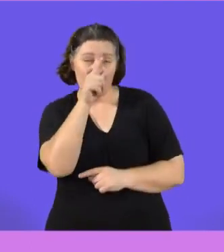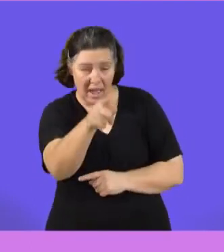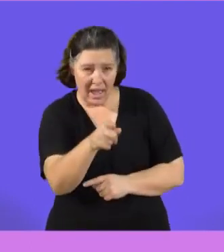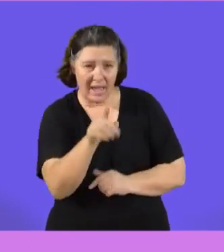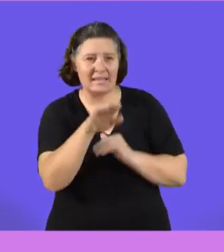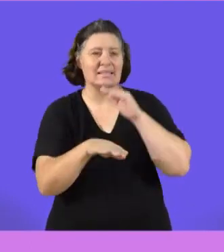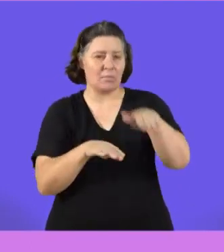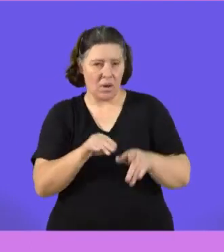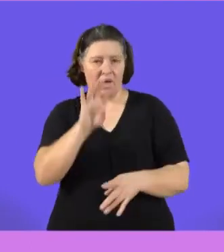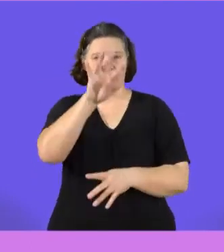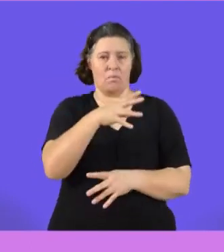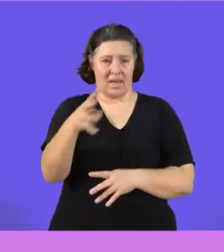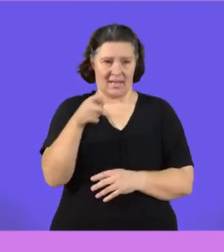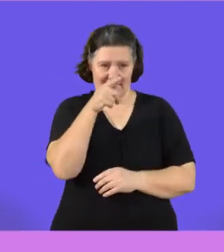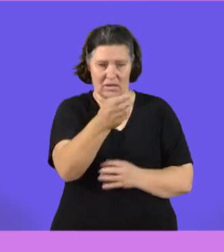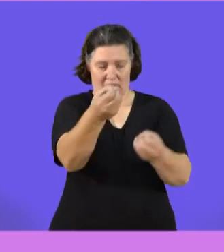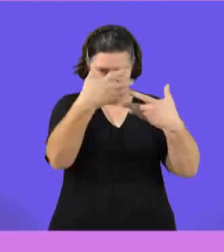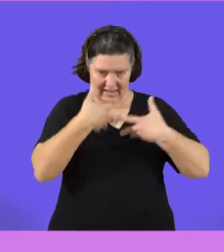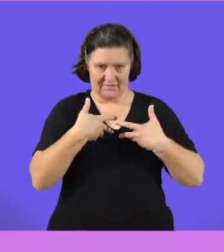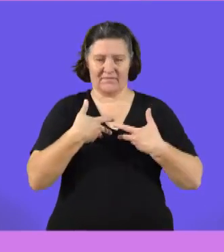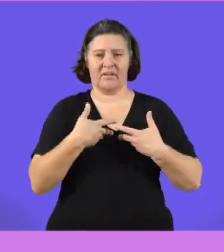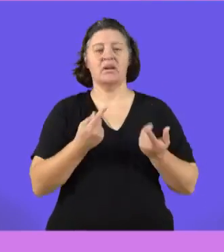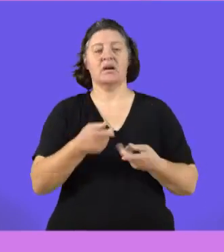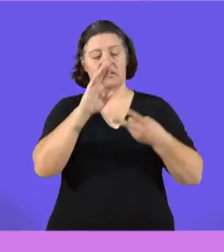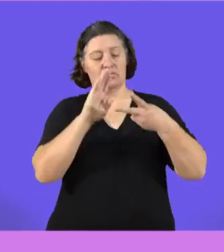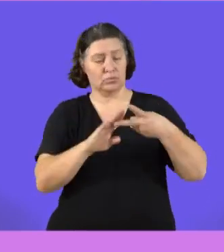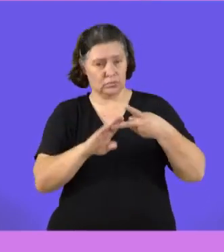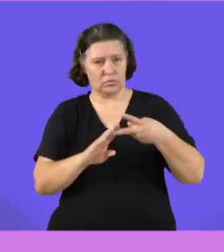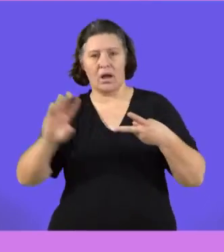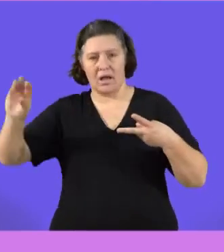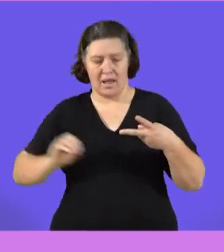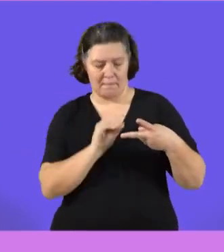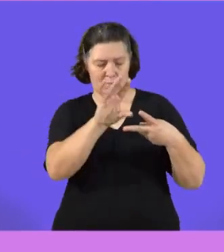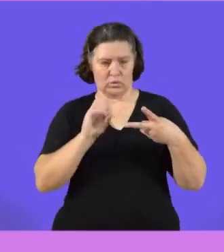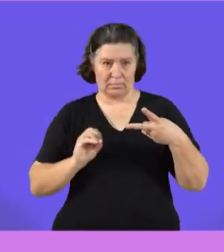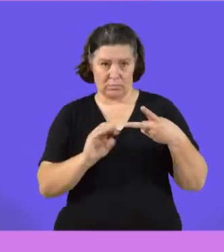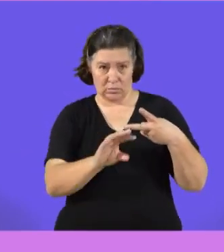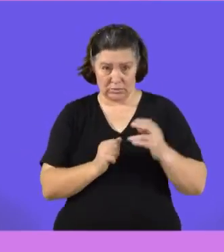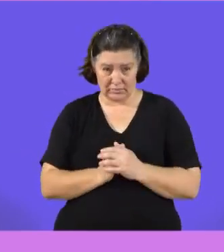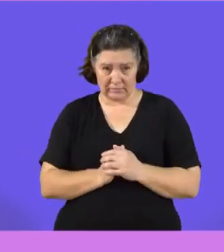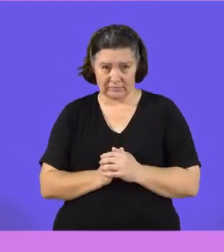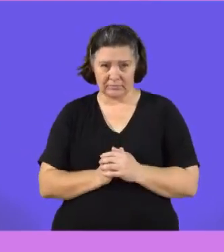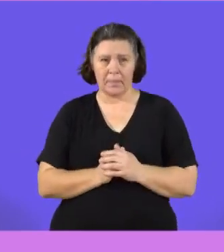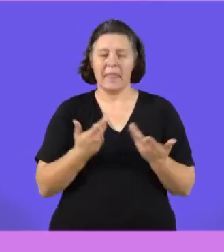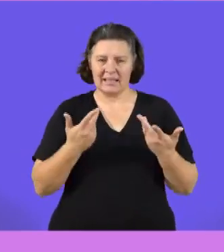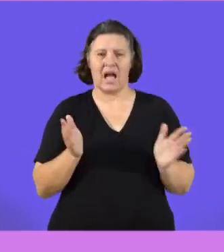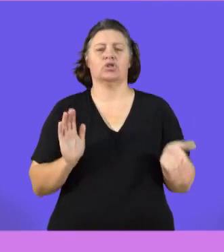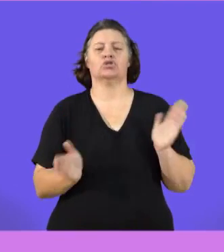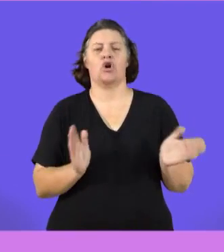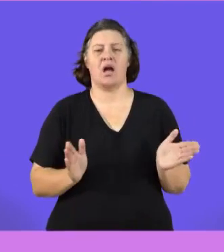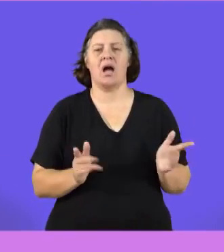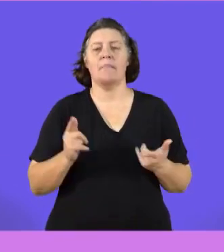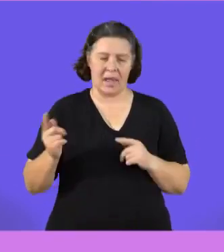said step 1 formula. Right? It's given in this case, step number 2, we have to substitute within the formula. It's like playing a soccer game, guys.